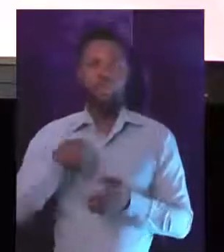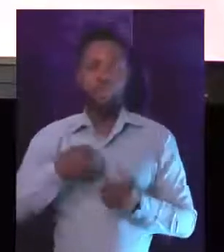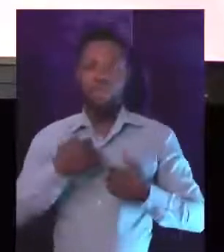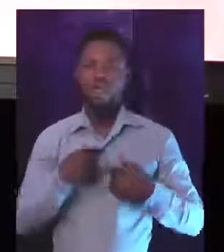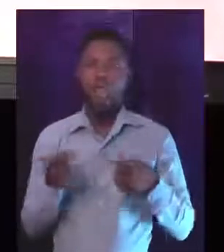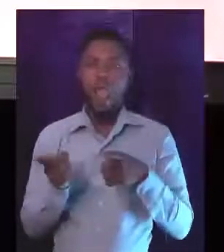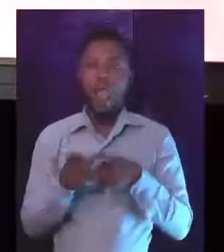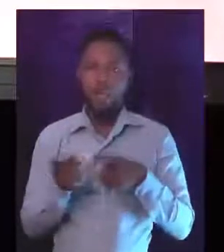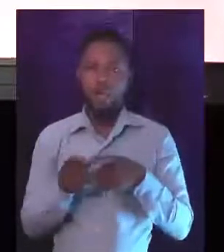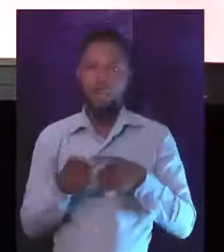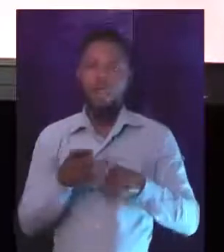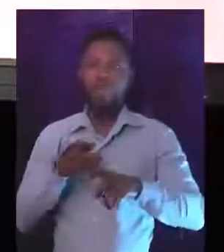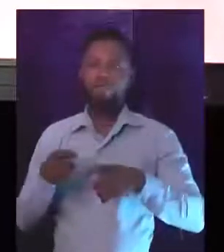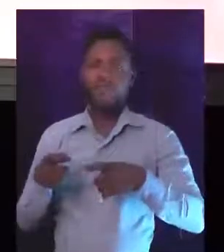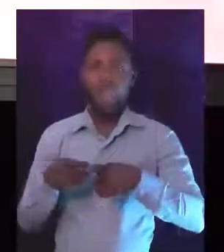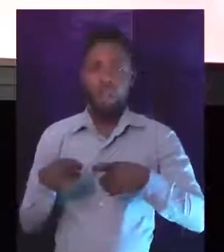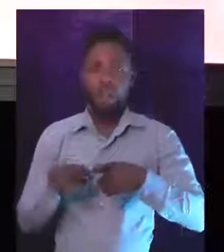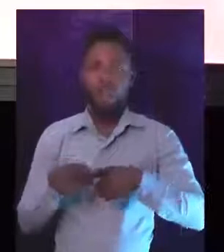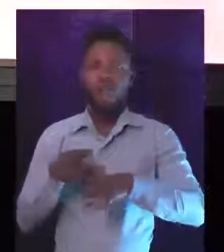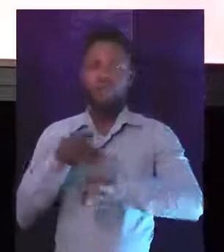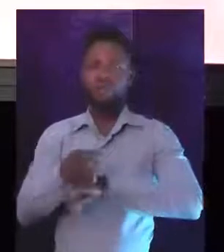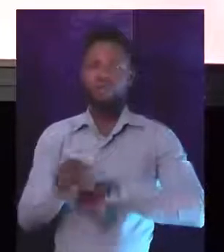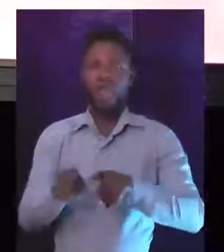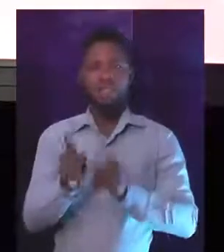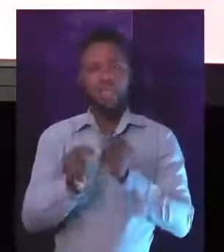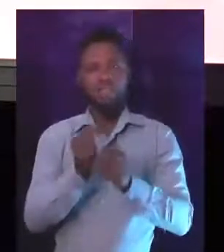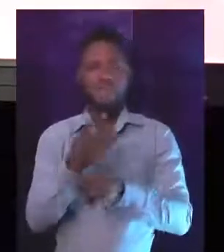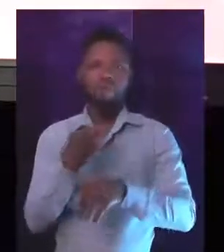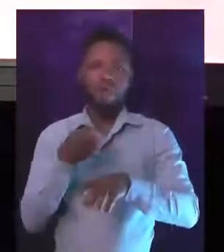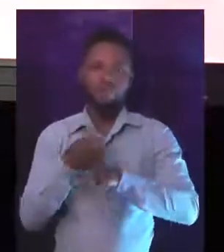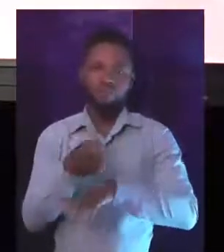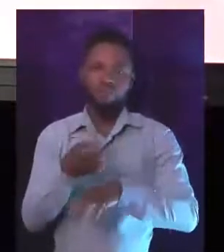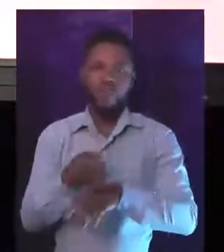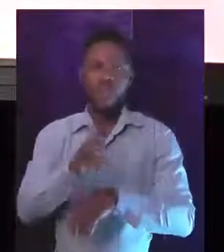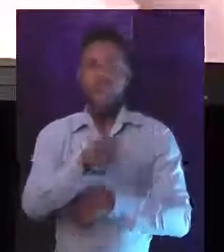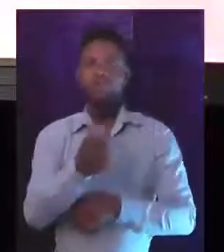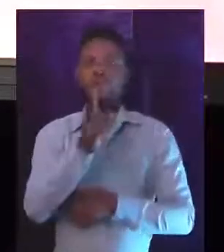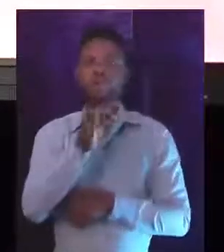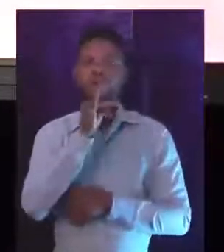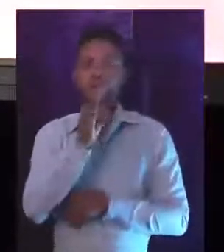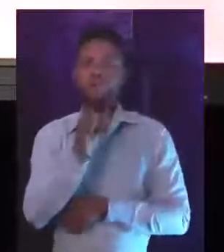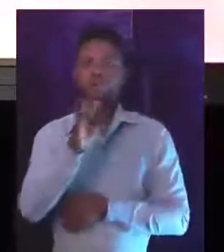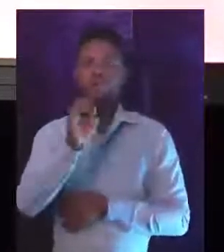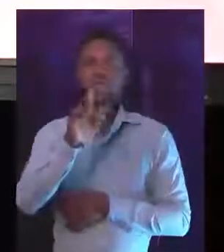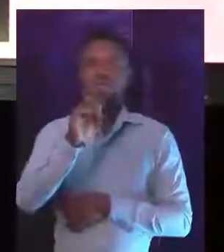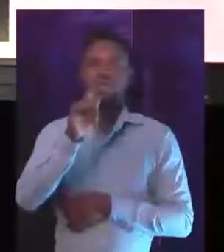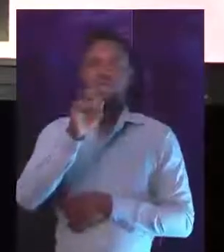that we have electric force as one of the types of forces. Next one